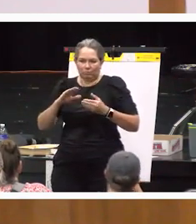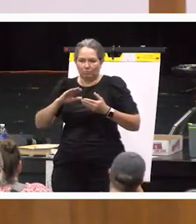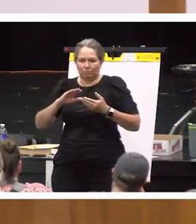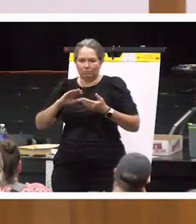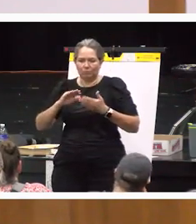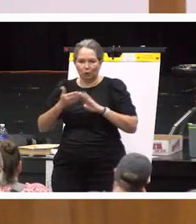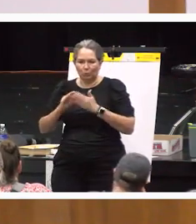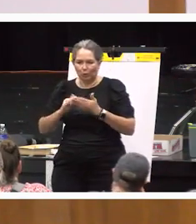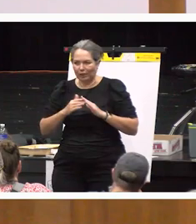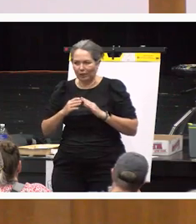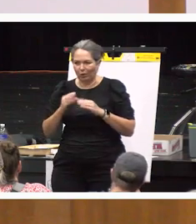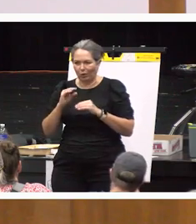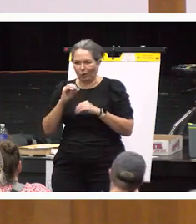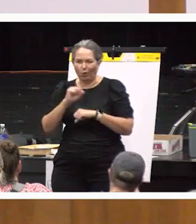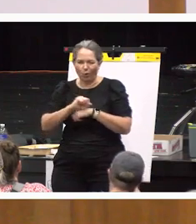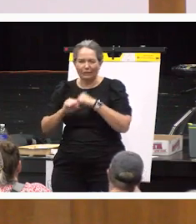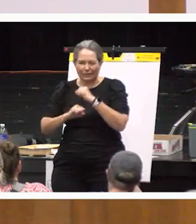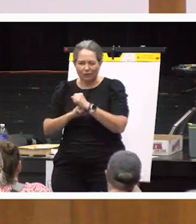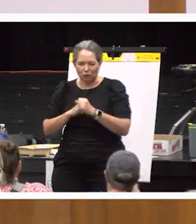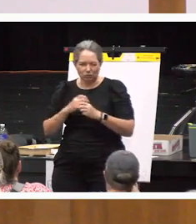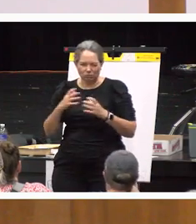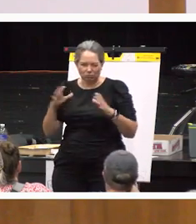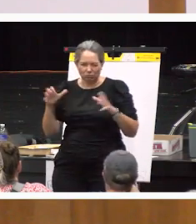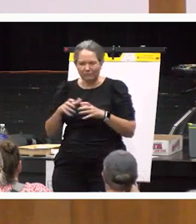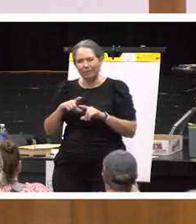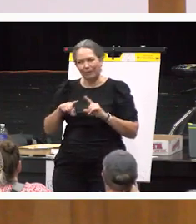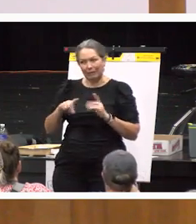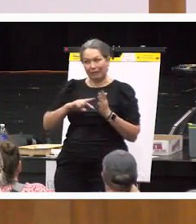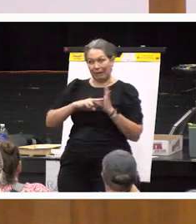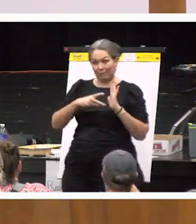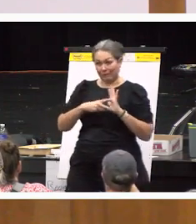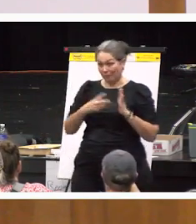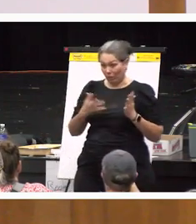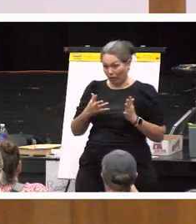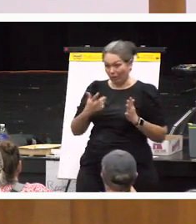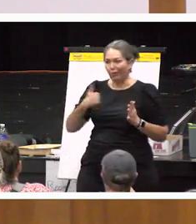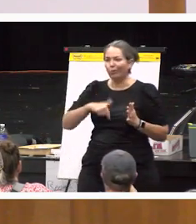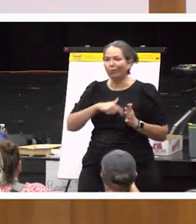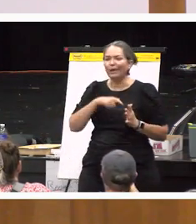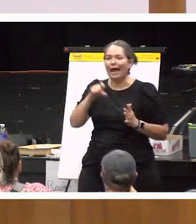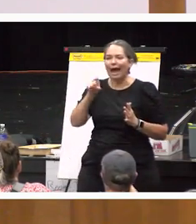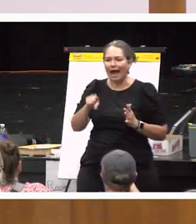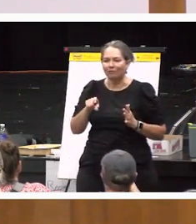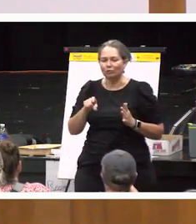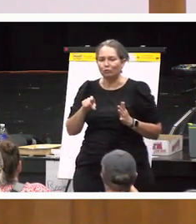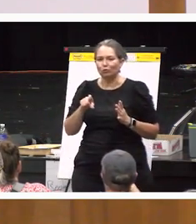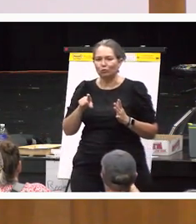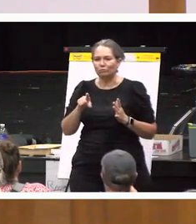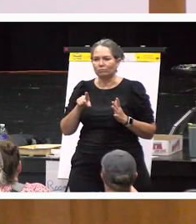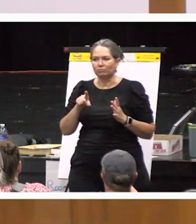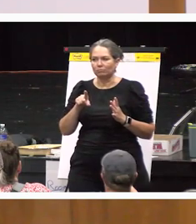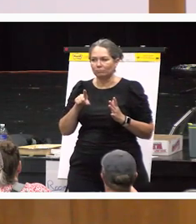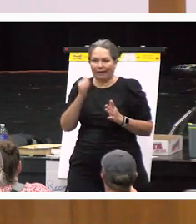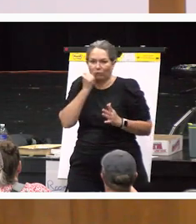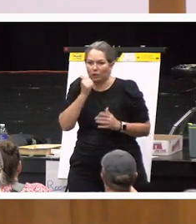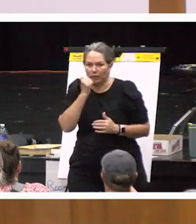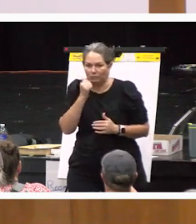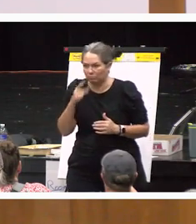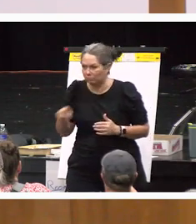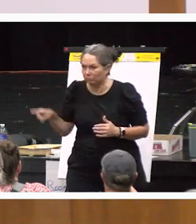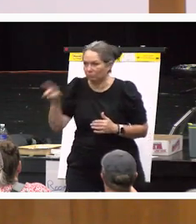organizations. To me, this means we must all step up every day from now